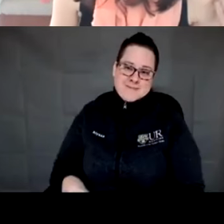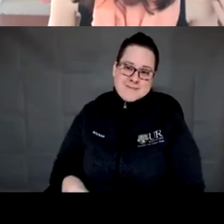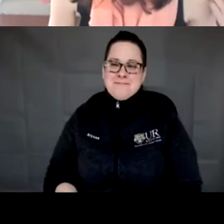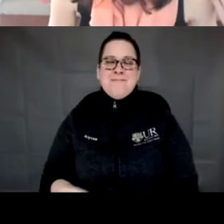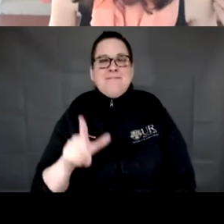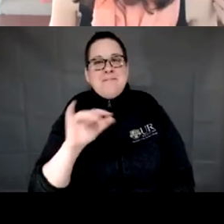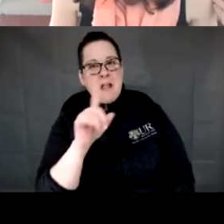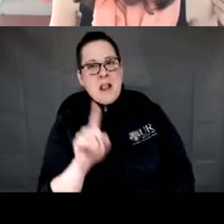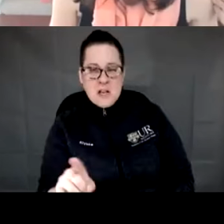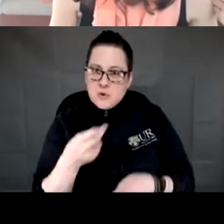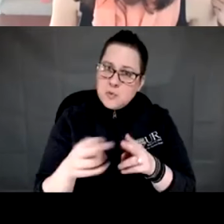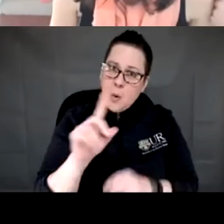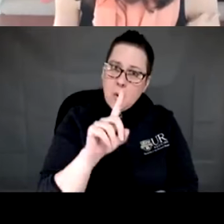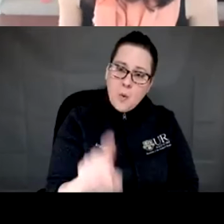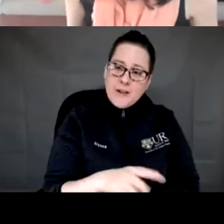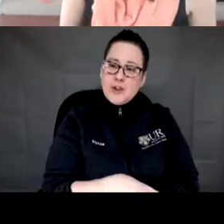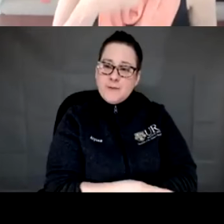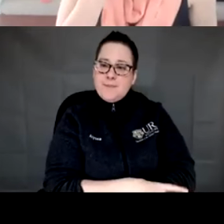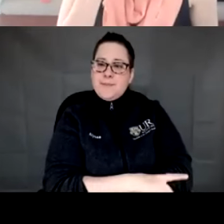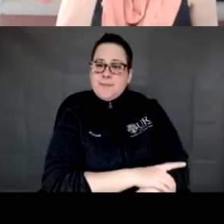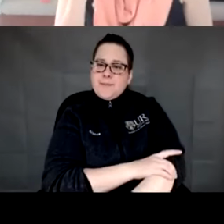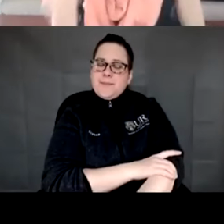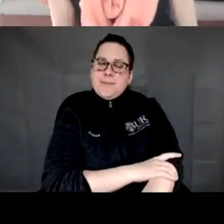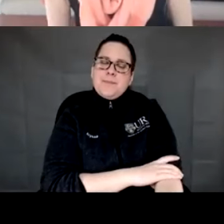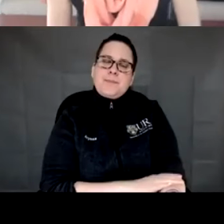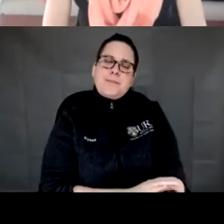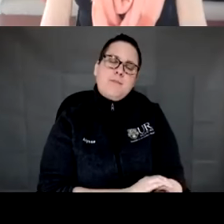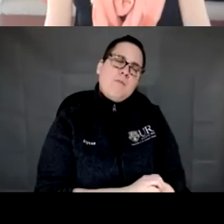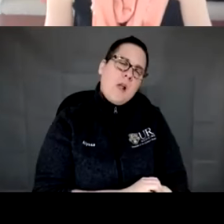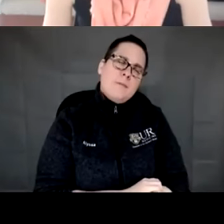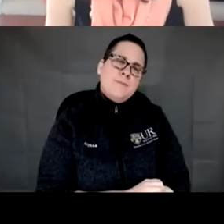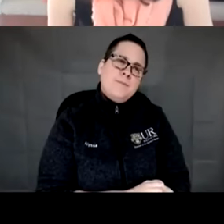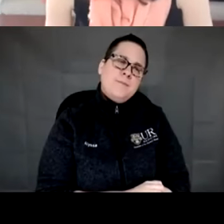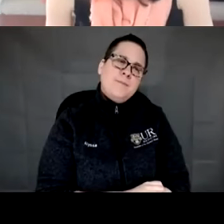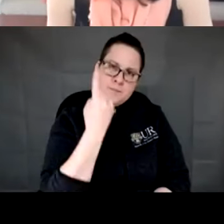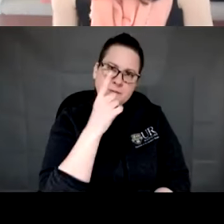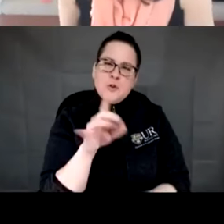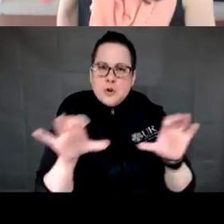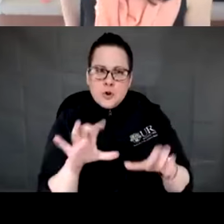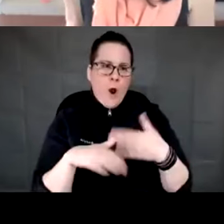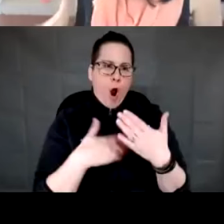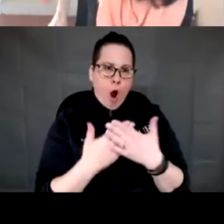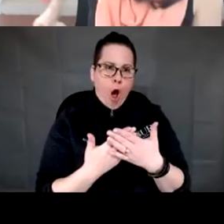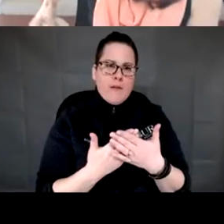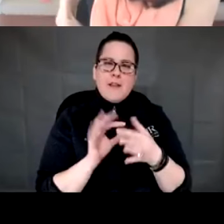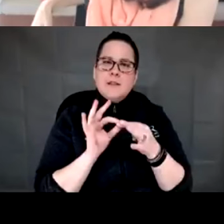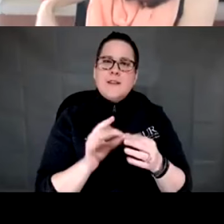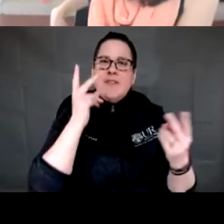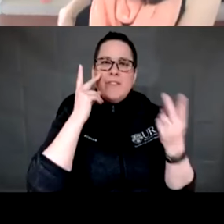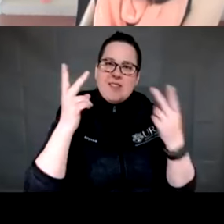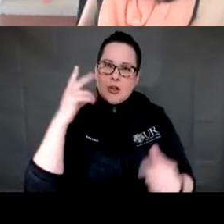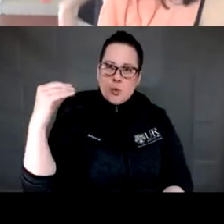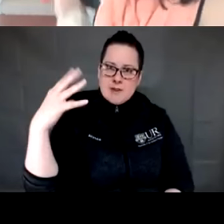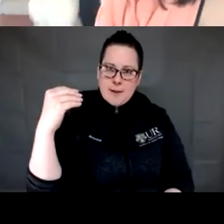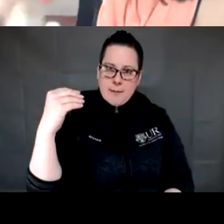Okay, I have a short question. I'm just wondering, you know, you're performing all this with visual stimuli in